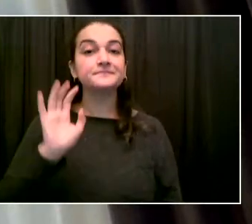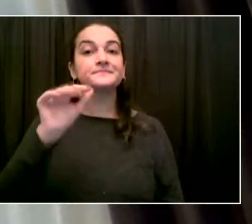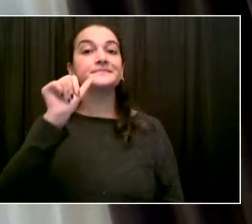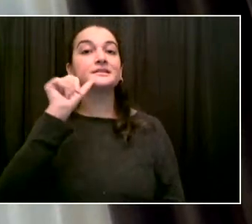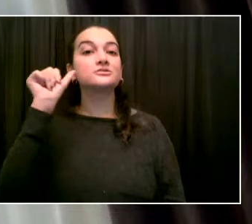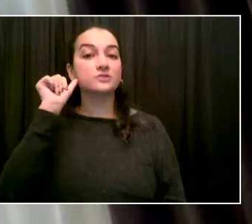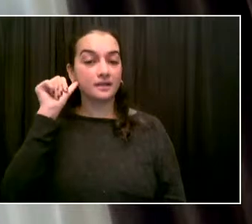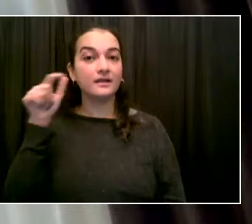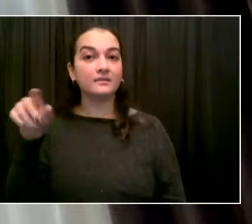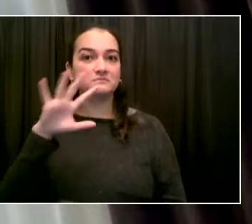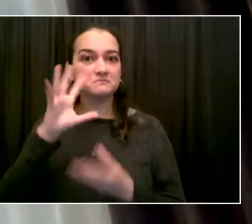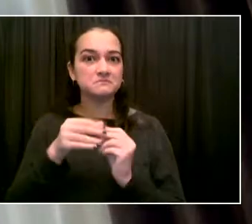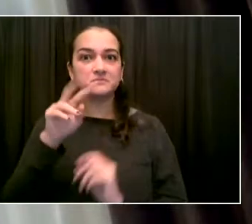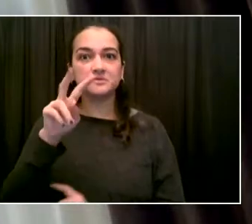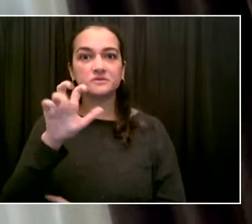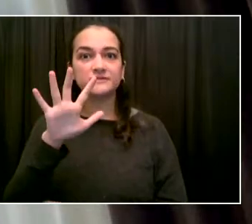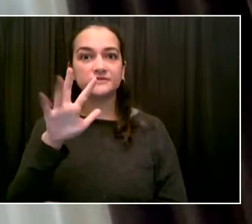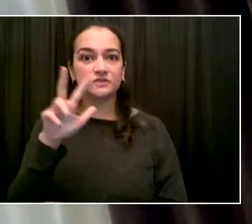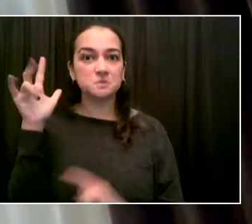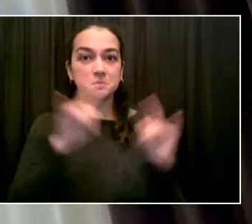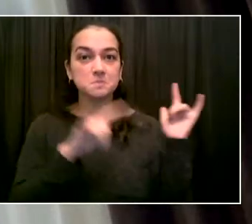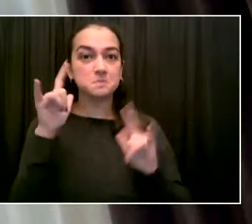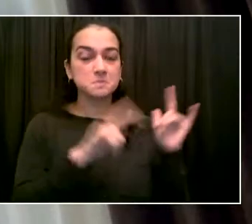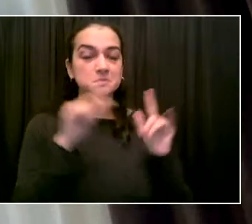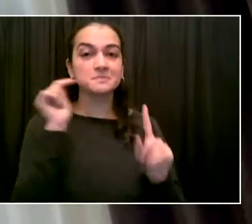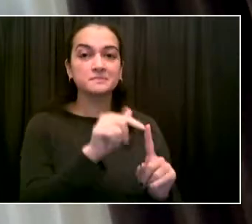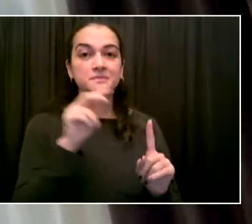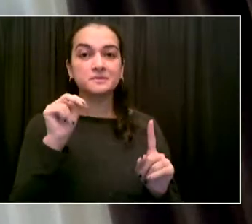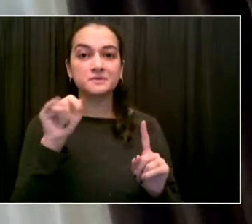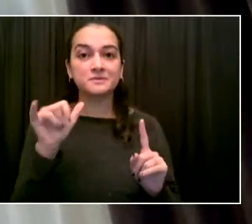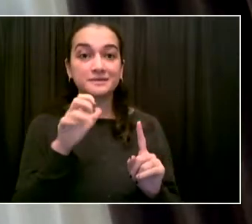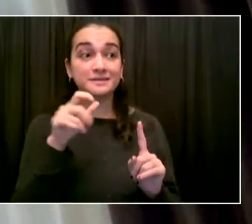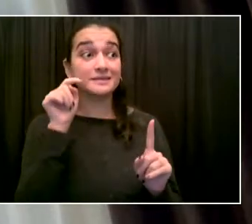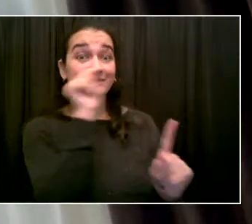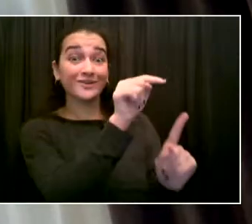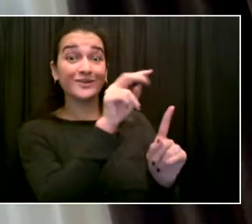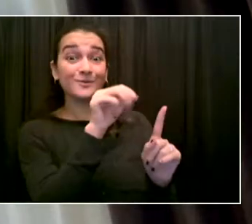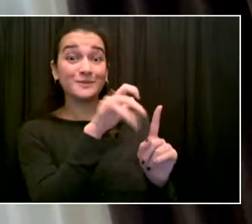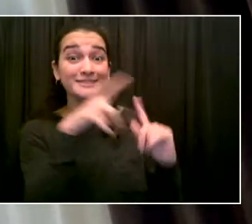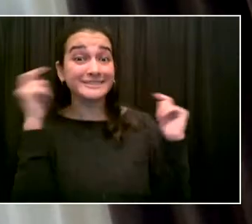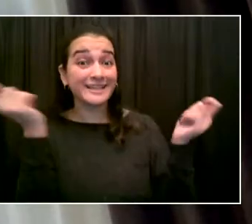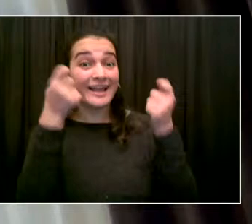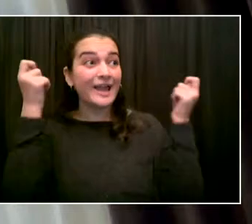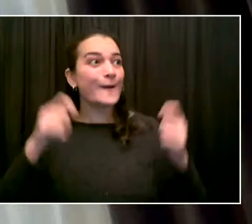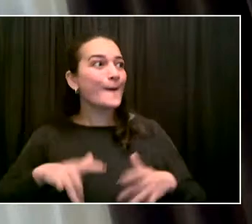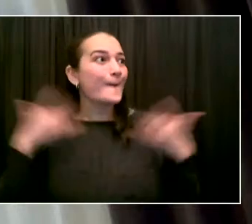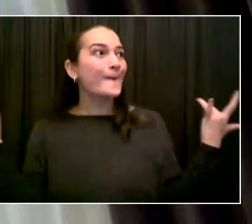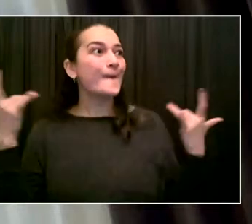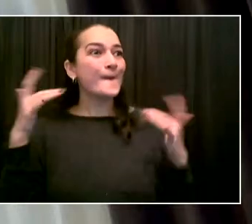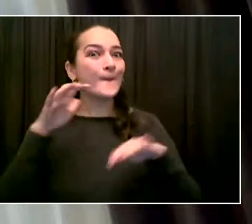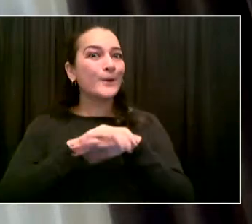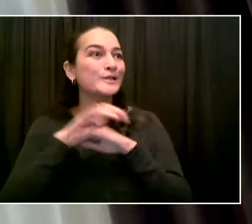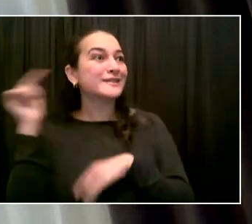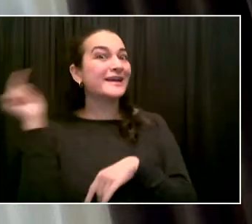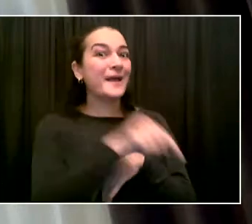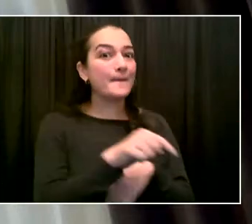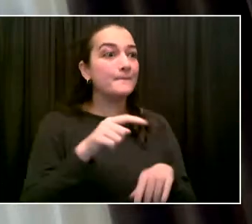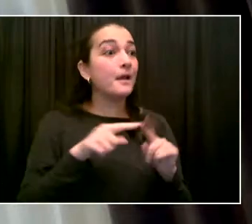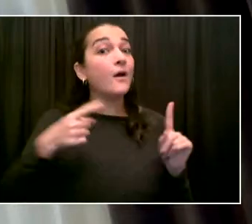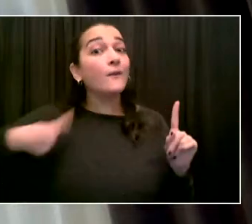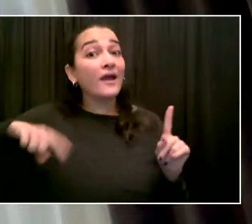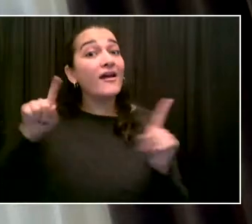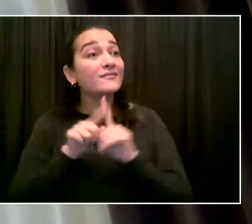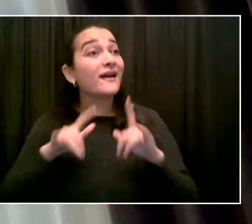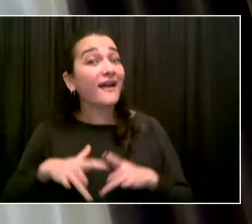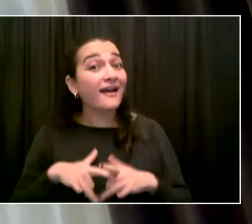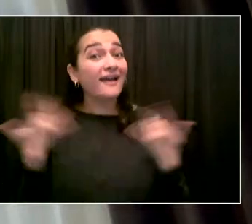but also in the UK, we saw another spike yesterday with demand of visits to our website looking for trips